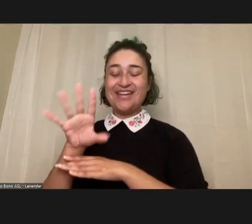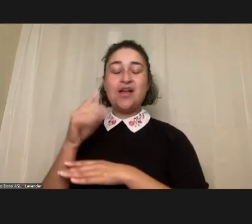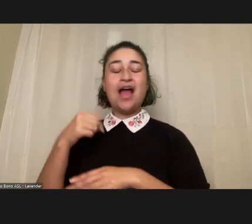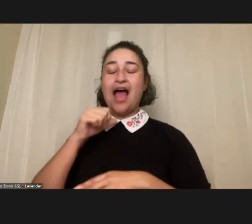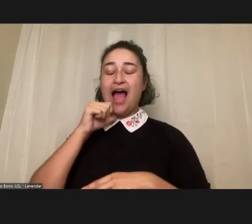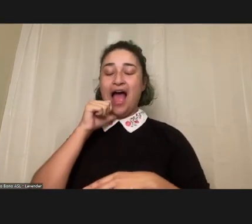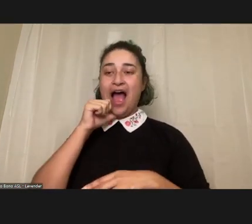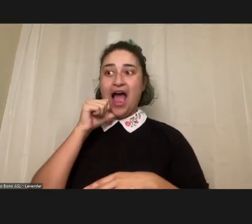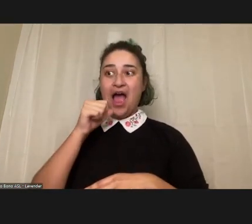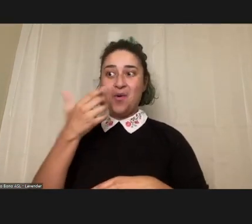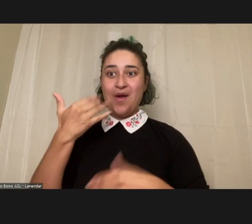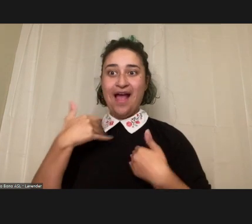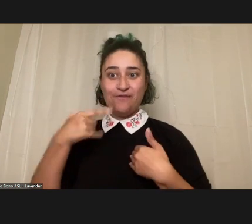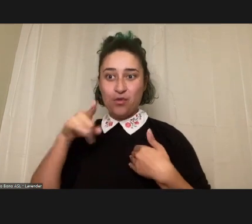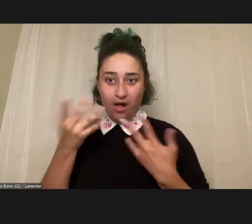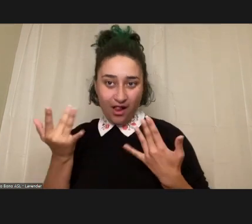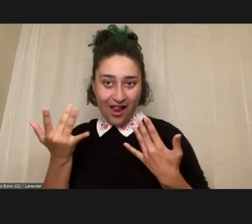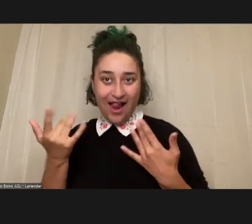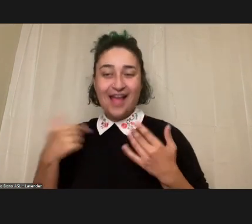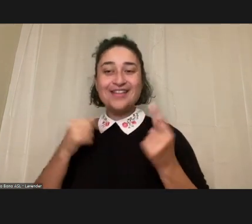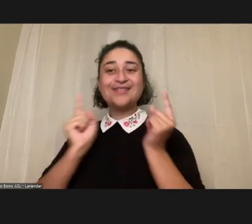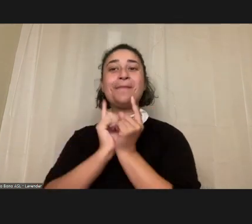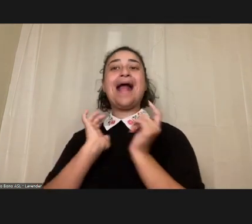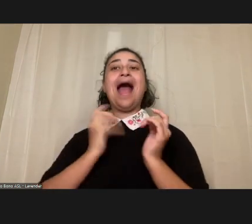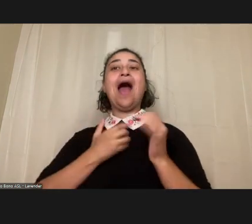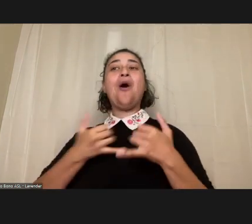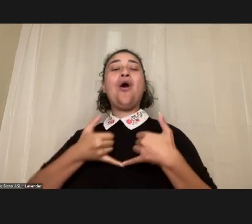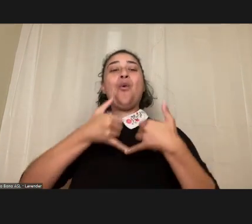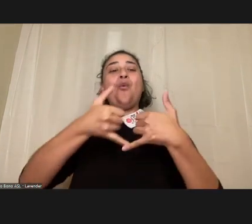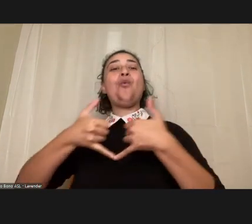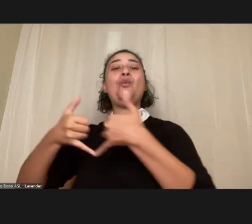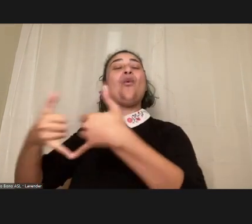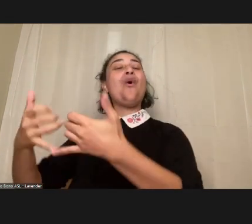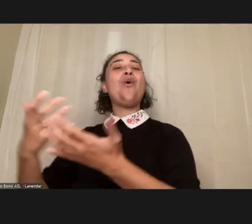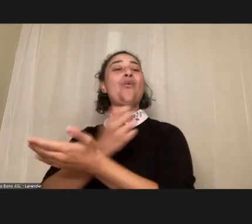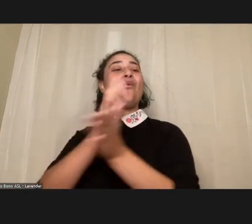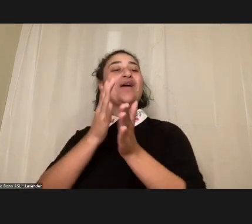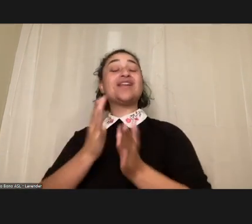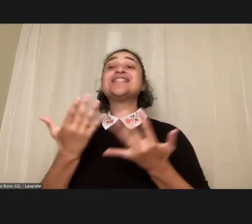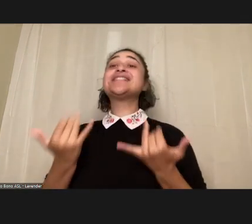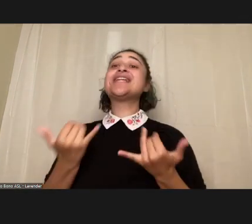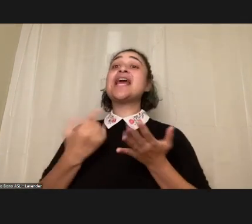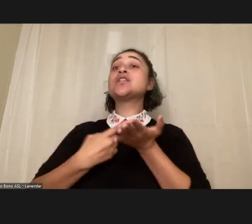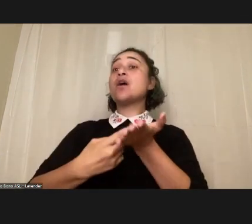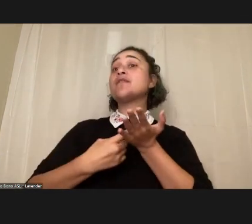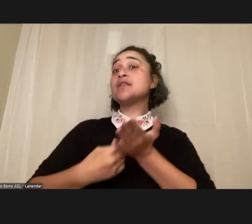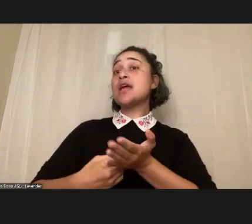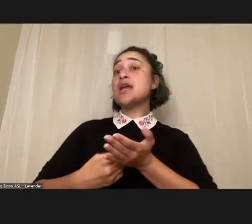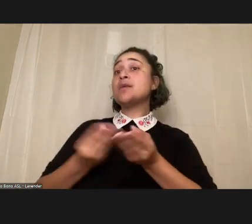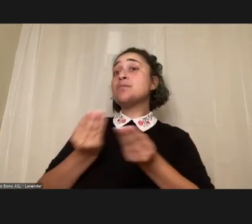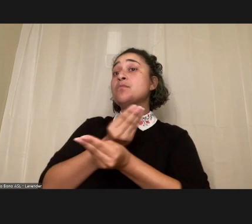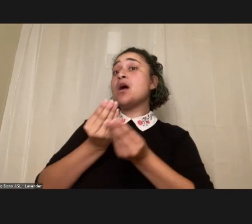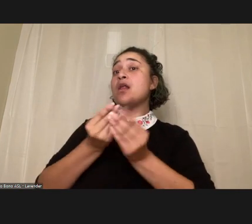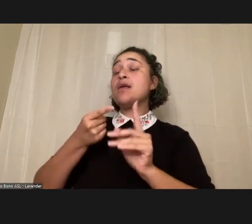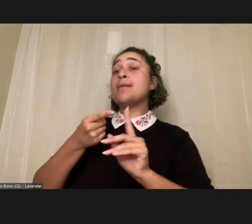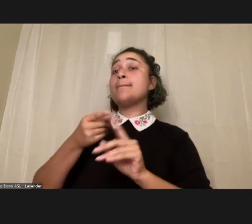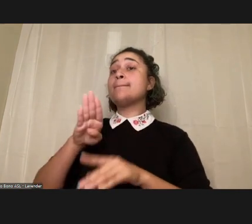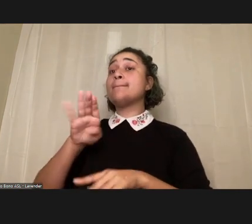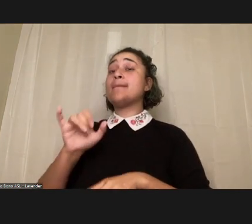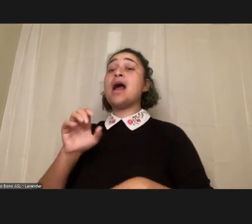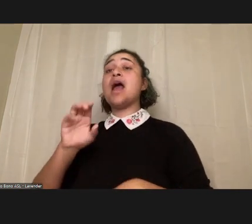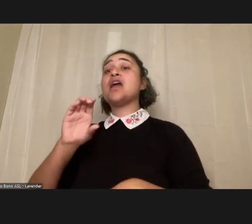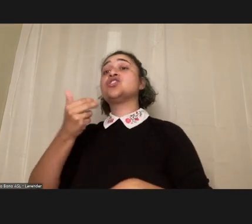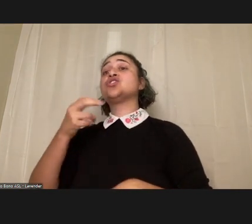all waiting much longer to meet our awardees. Today's conversation is moderated by Chantal Rodriguez, who is a mentee